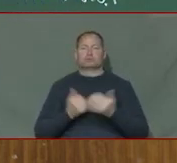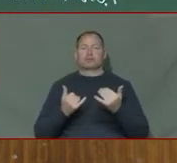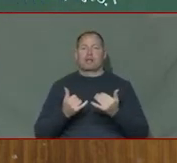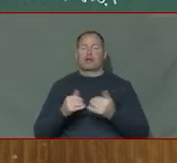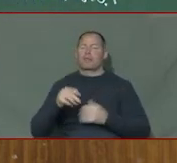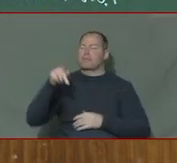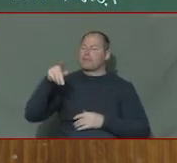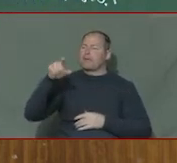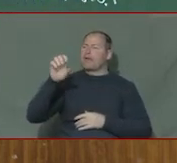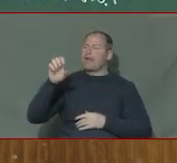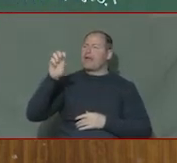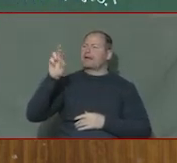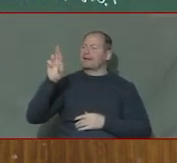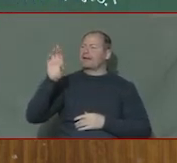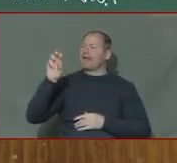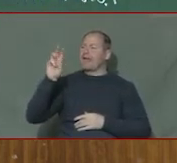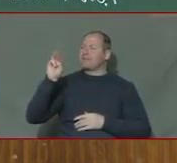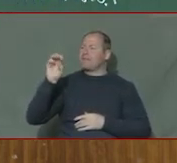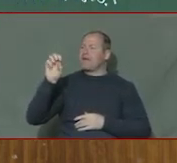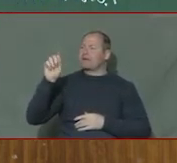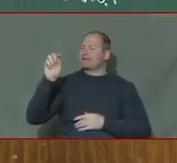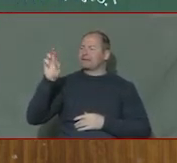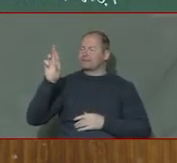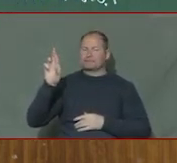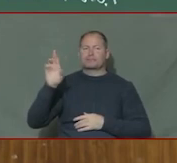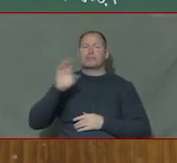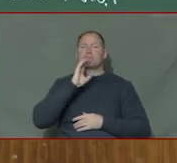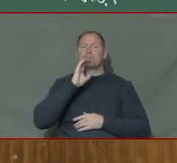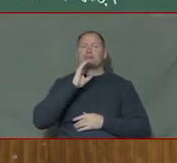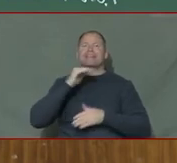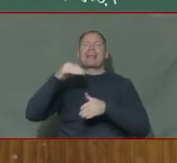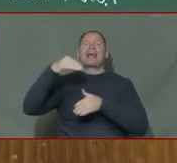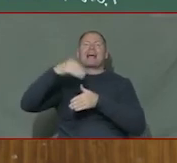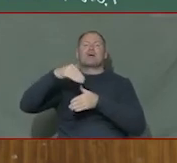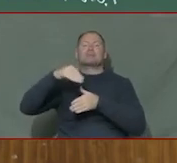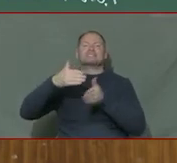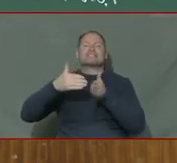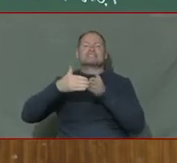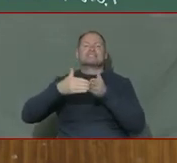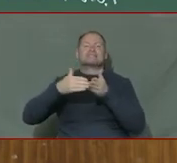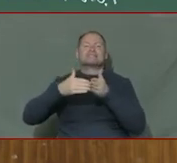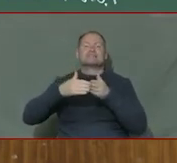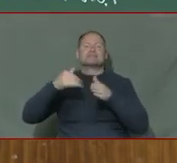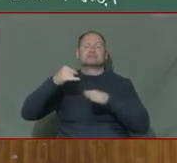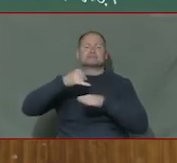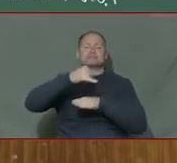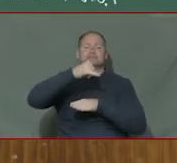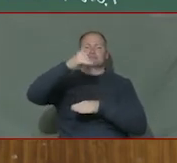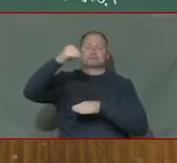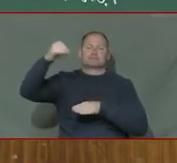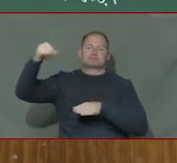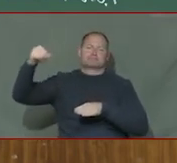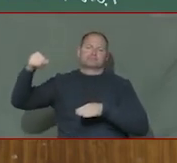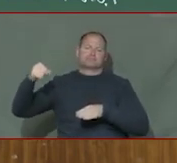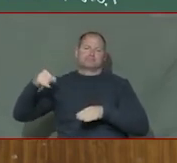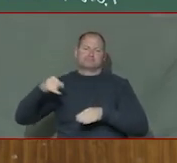edge, correct? So we can say the perimeter is equal to